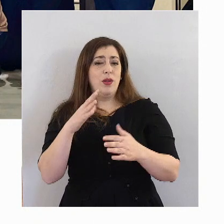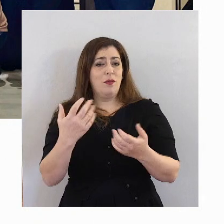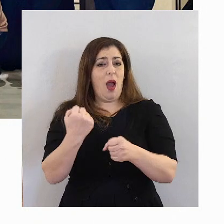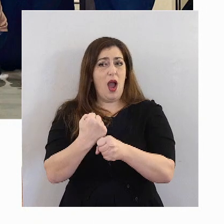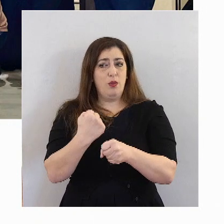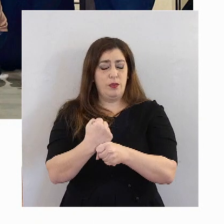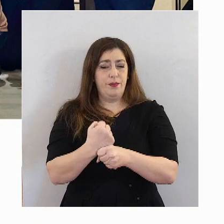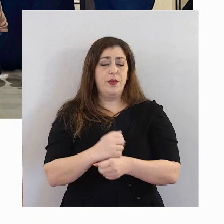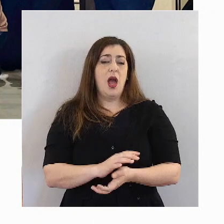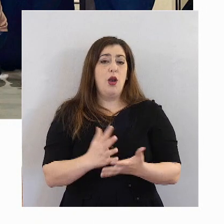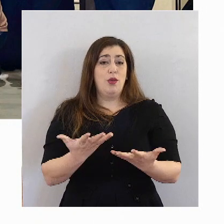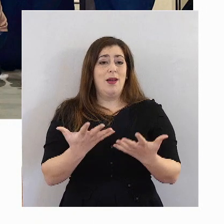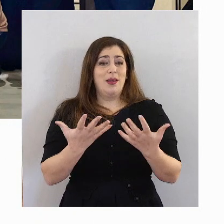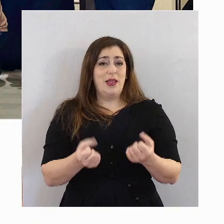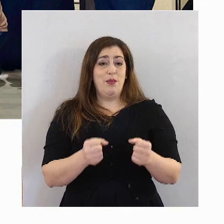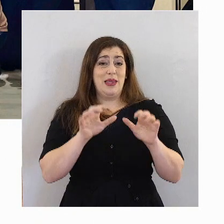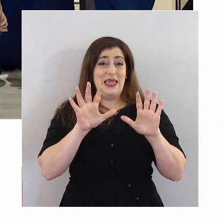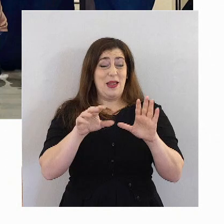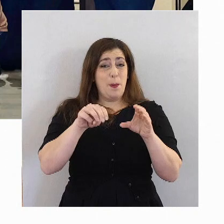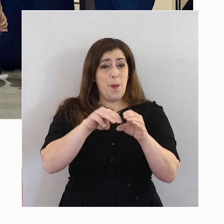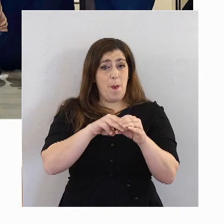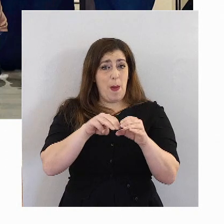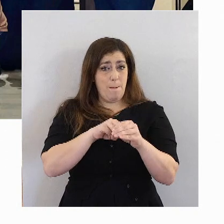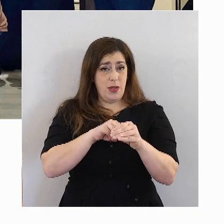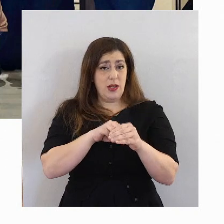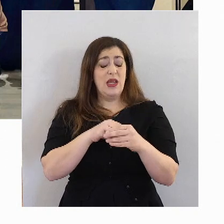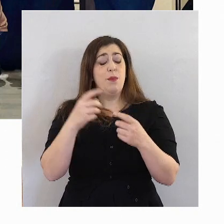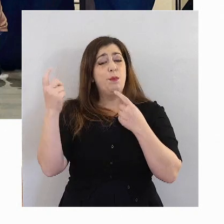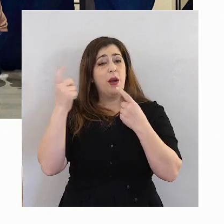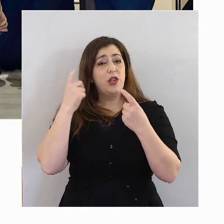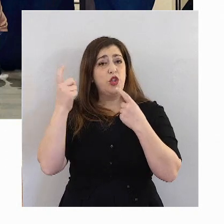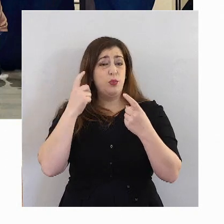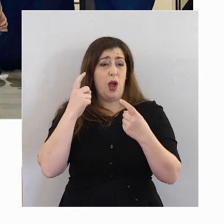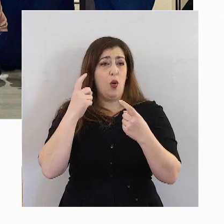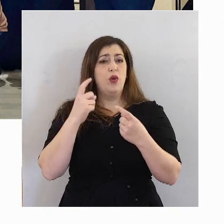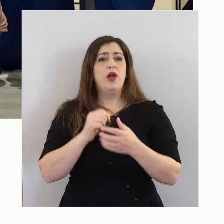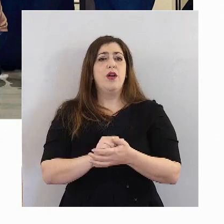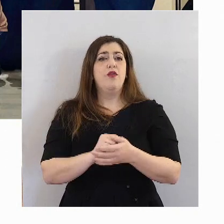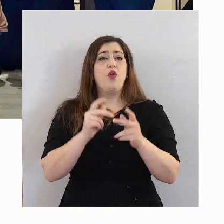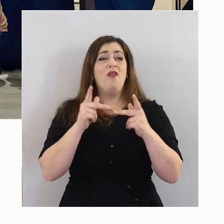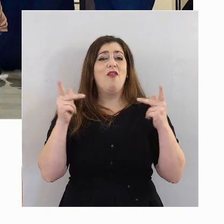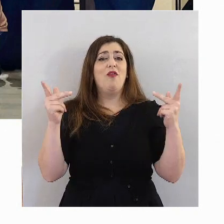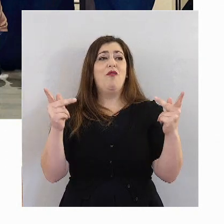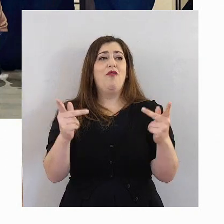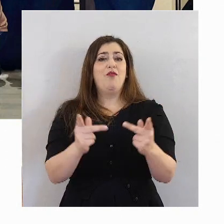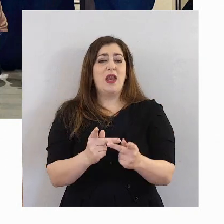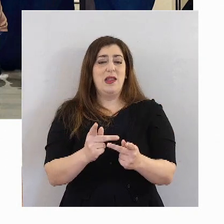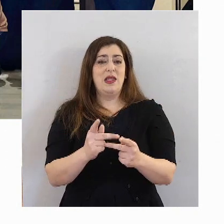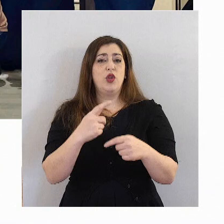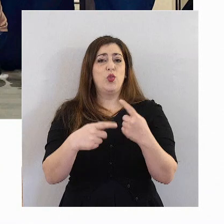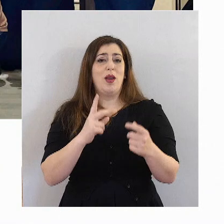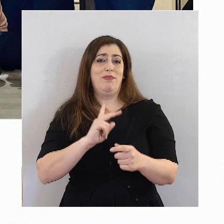to participate in the EPAT conference, the European Professional Association for Transgender Health, which